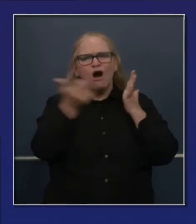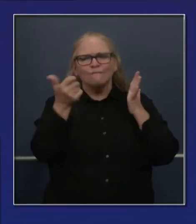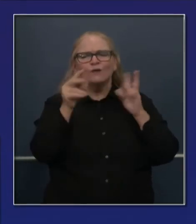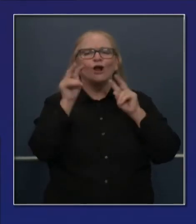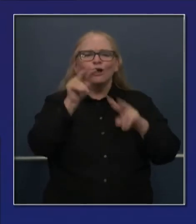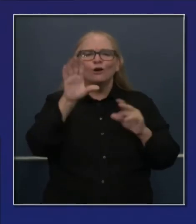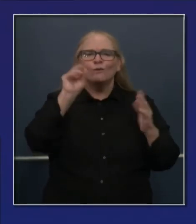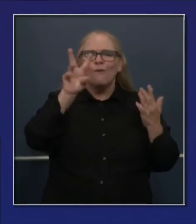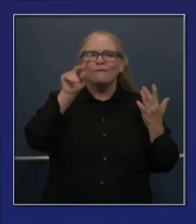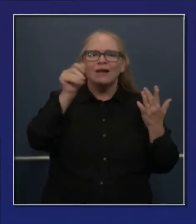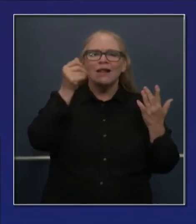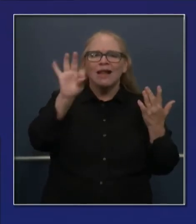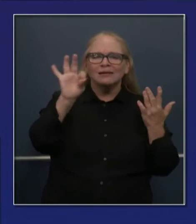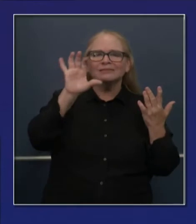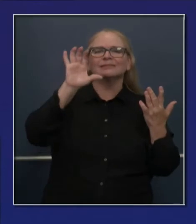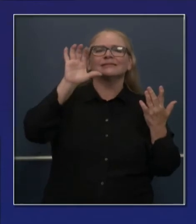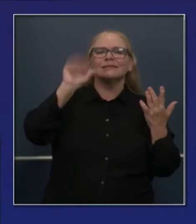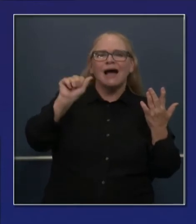covid19.ca.gov,